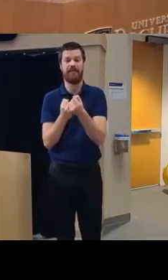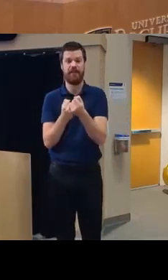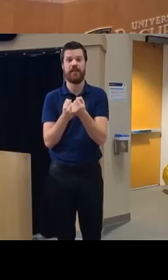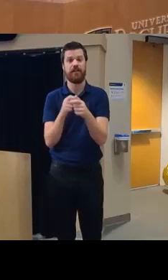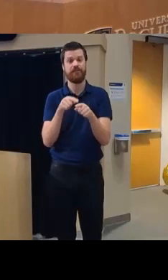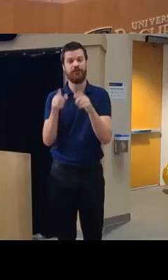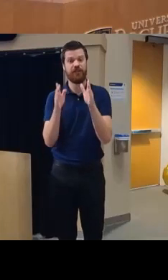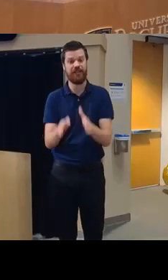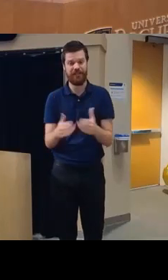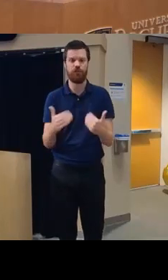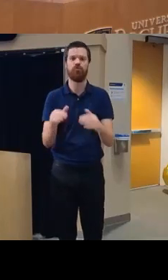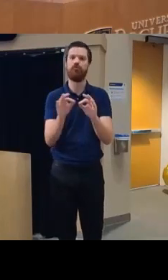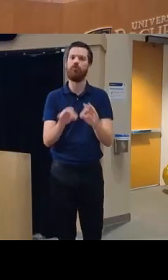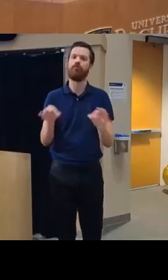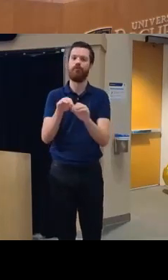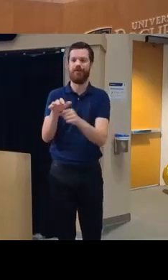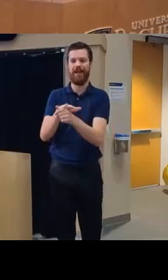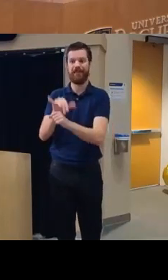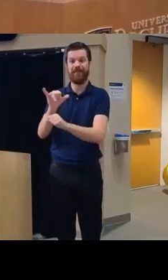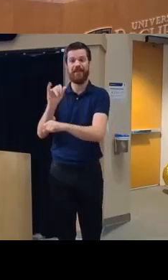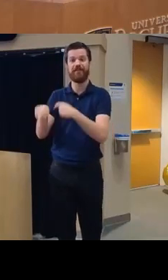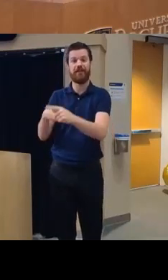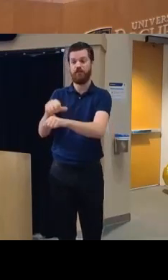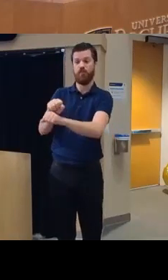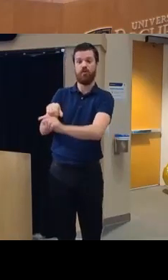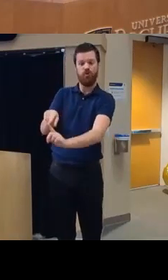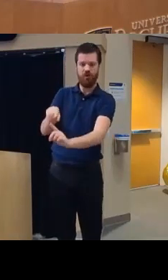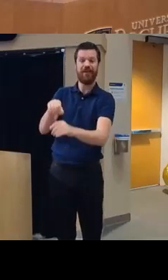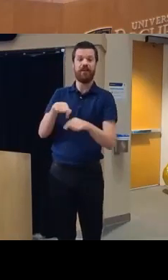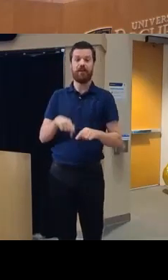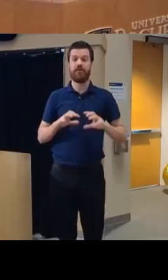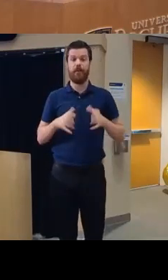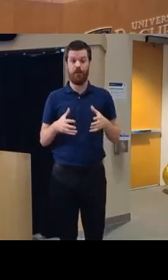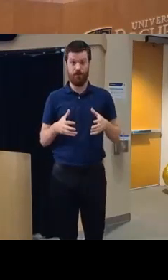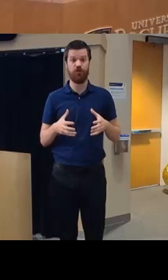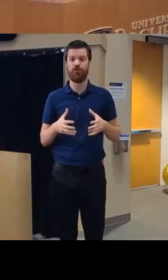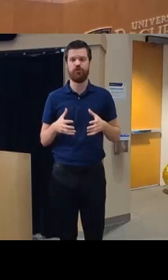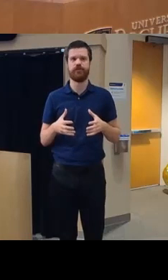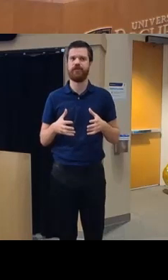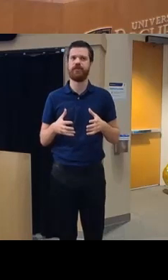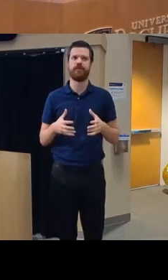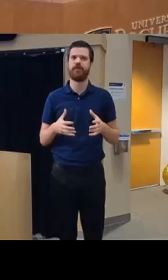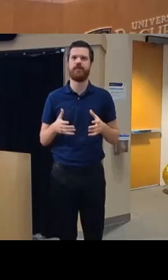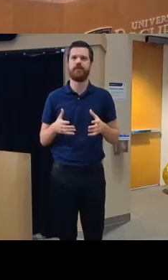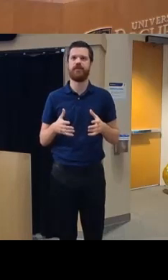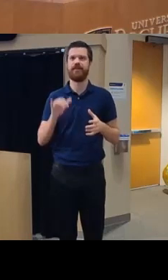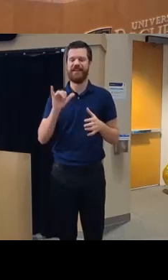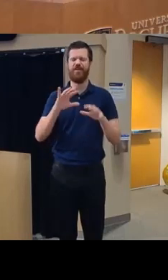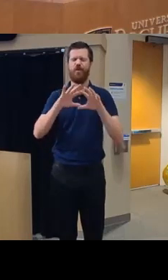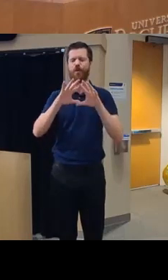peer specialists, it's like a very important area of work, particularly in this population that has not really, I think it's like a